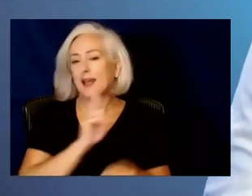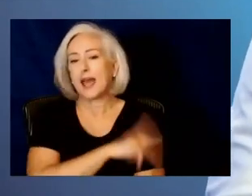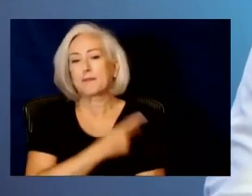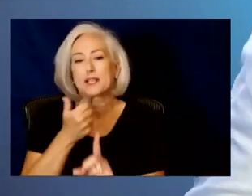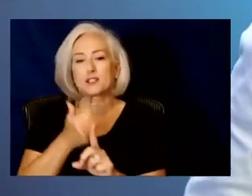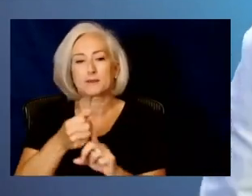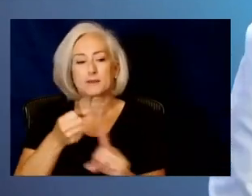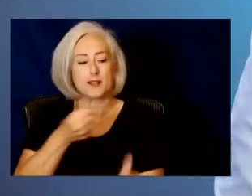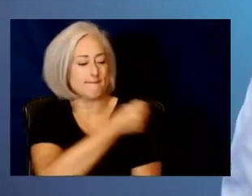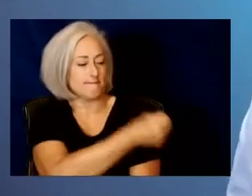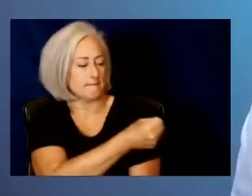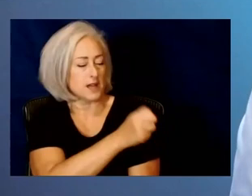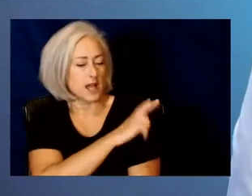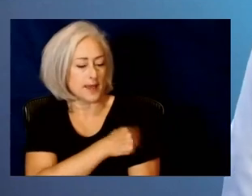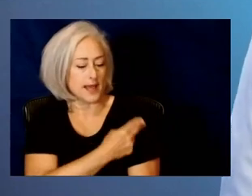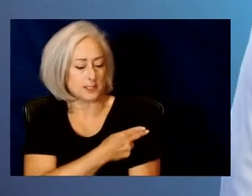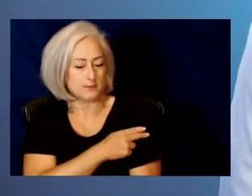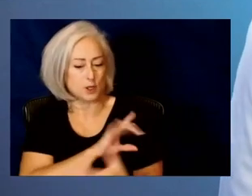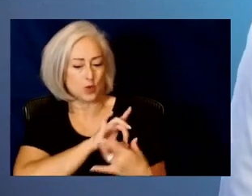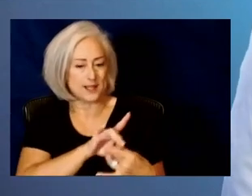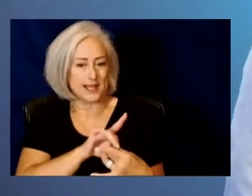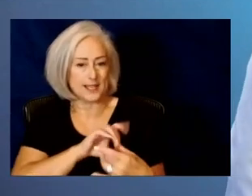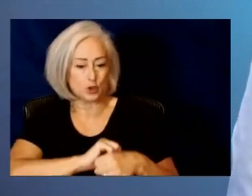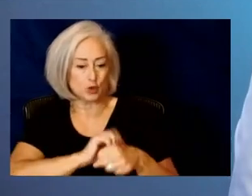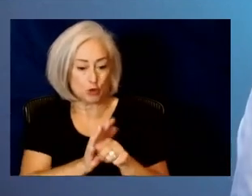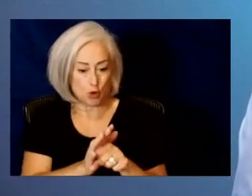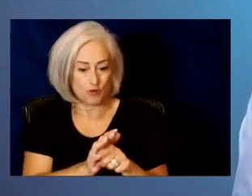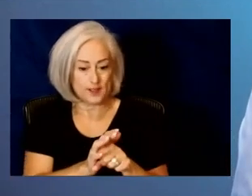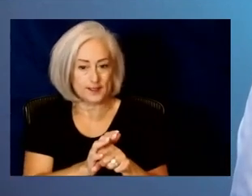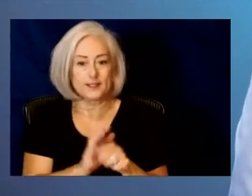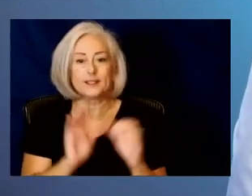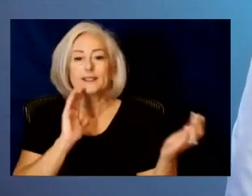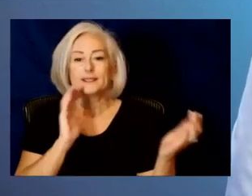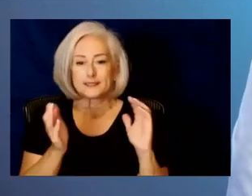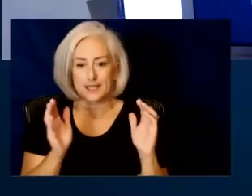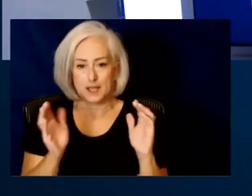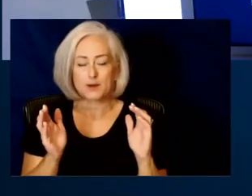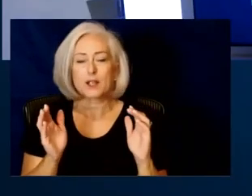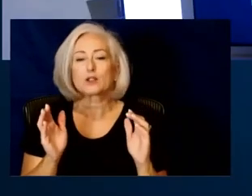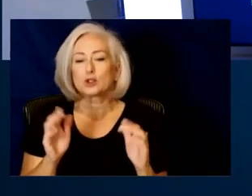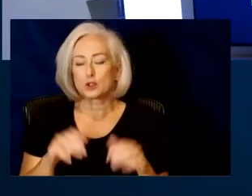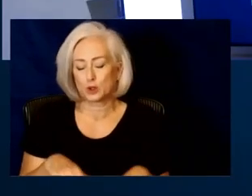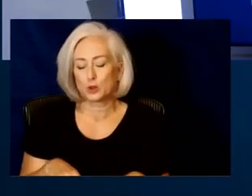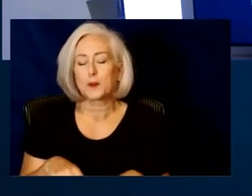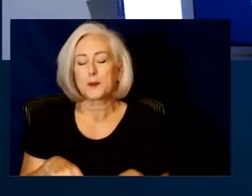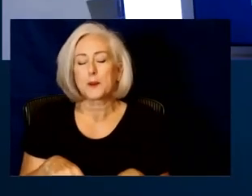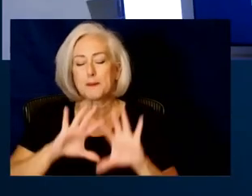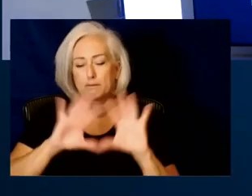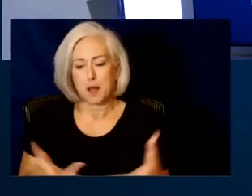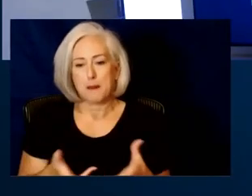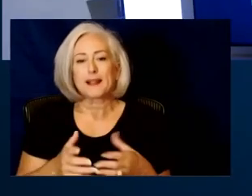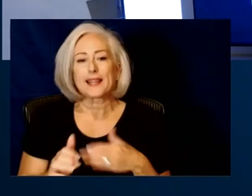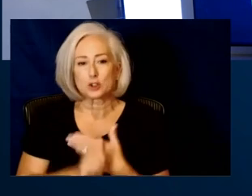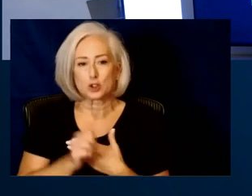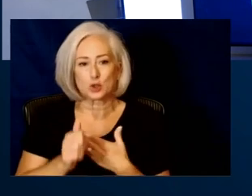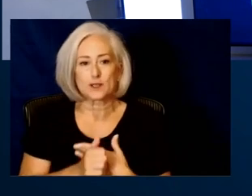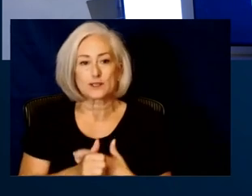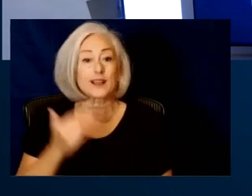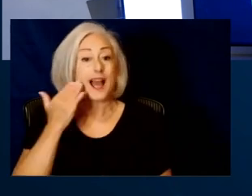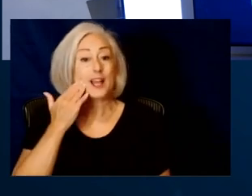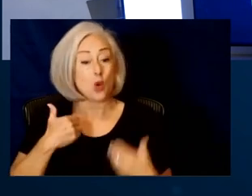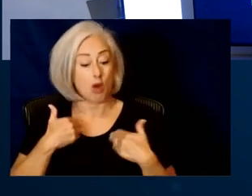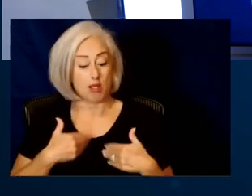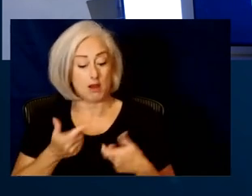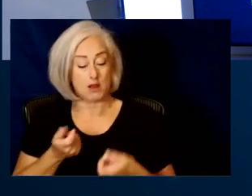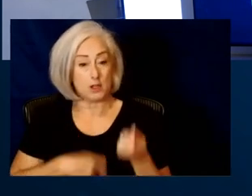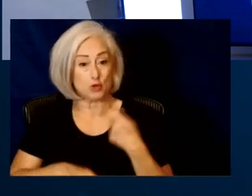COVID, it appears pretty close to what the population risk are. You know, and I know in the lung transplant population that the impact of COVID